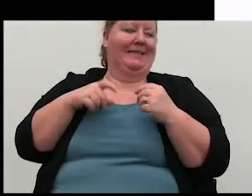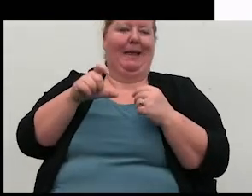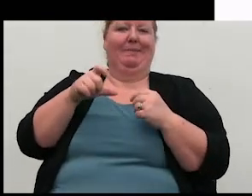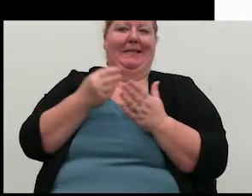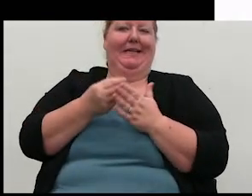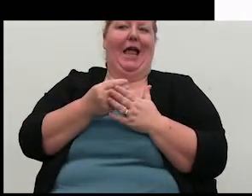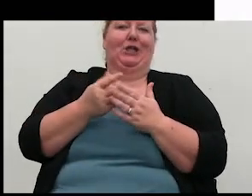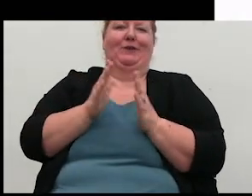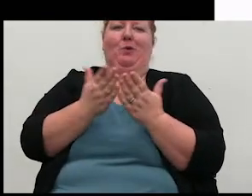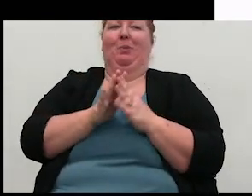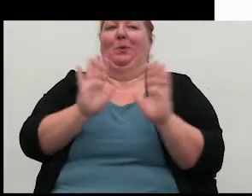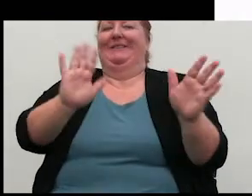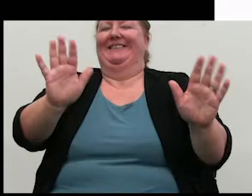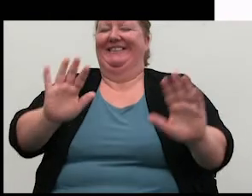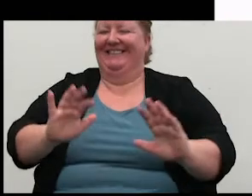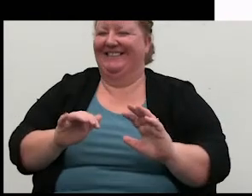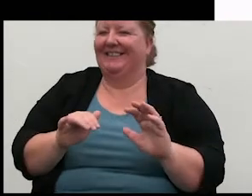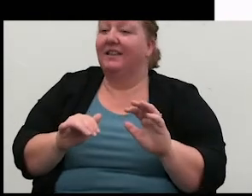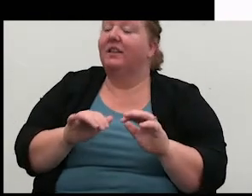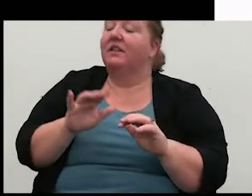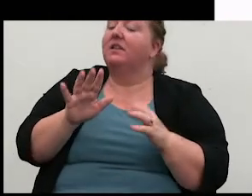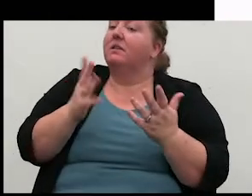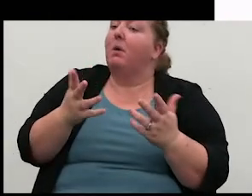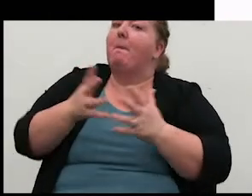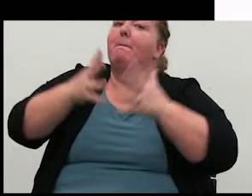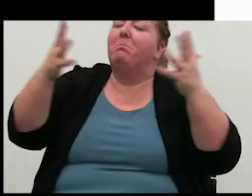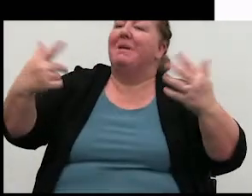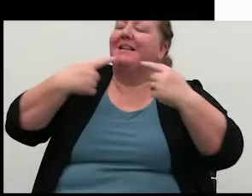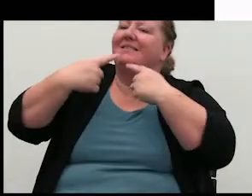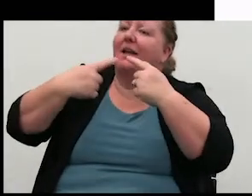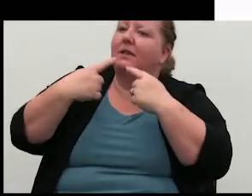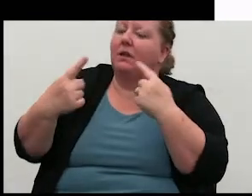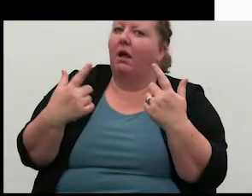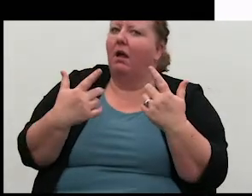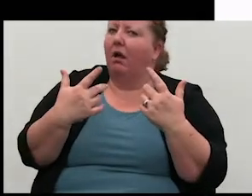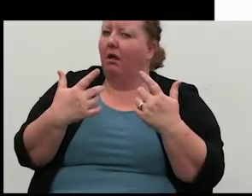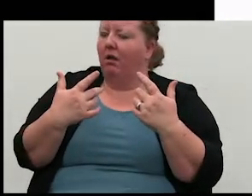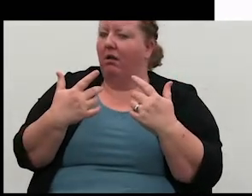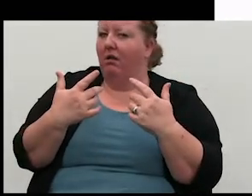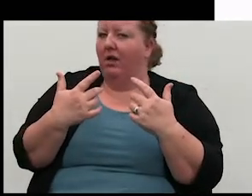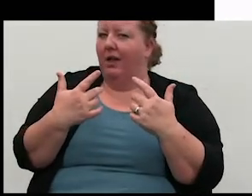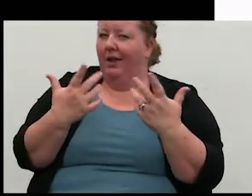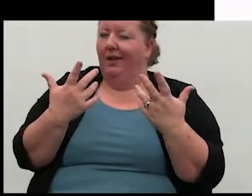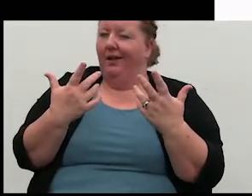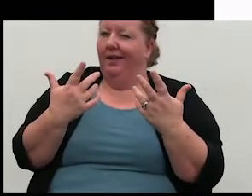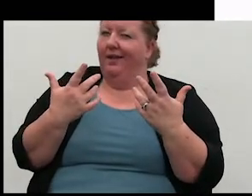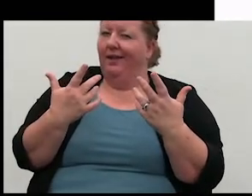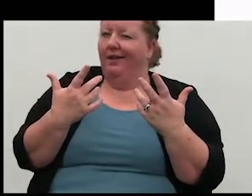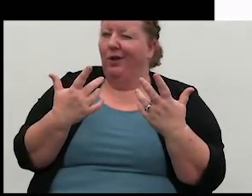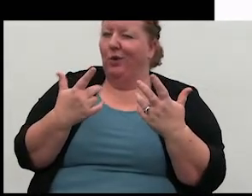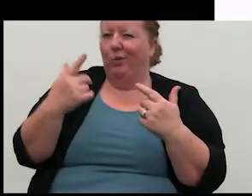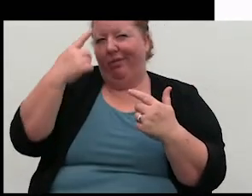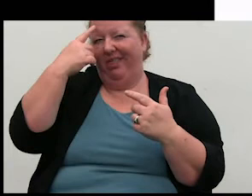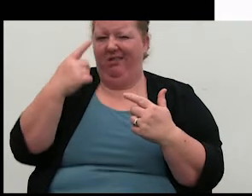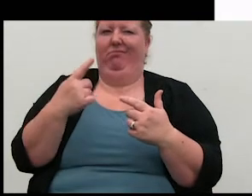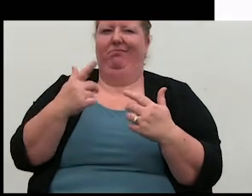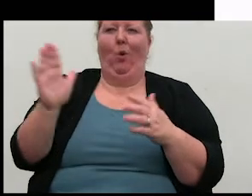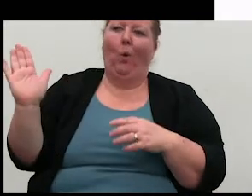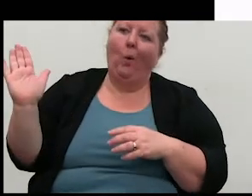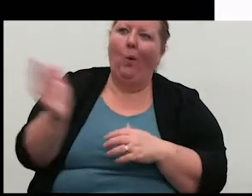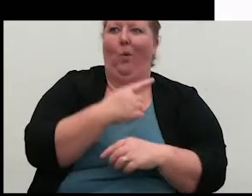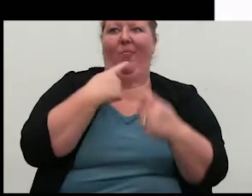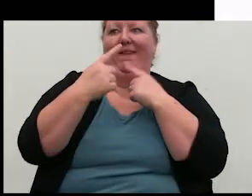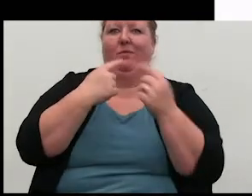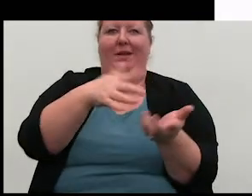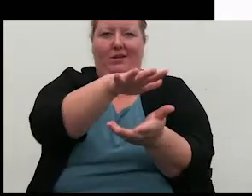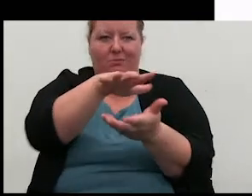of technology. So big data has this illusion that it gives you all the information, that all